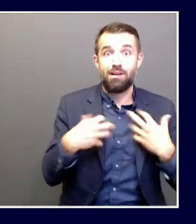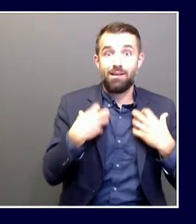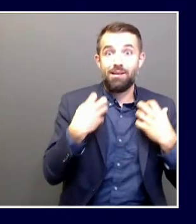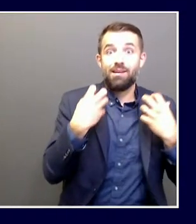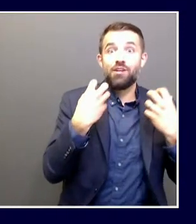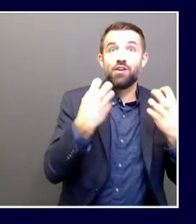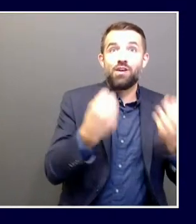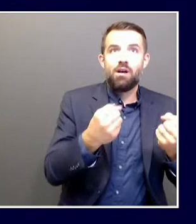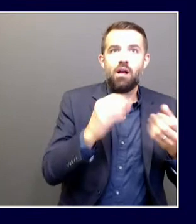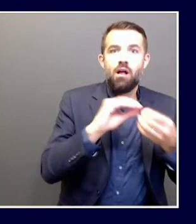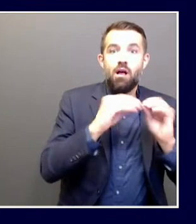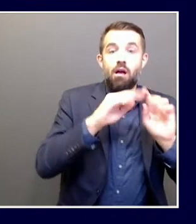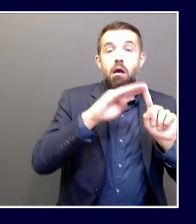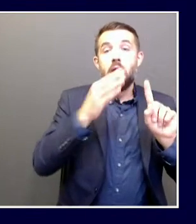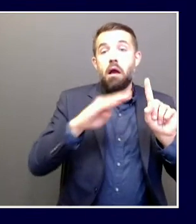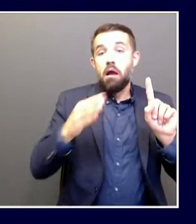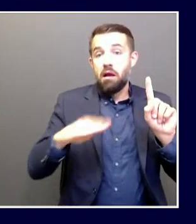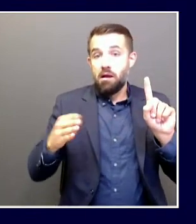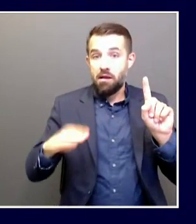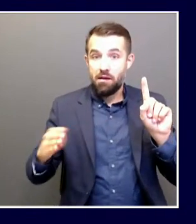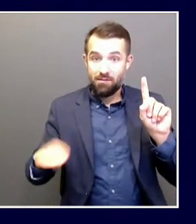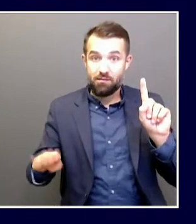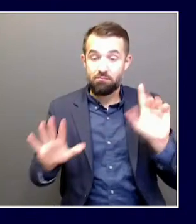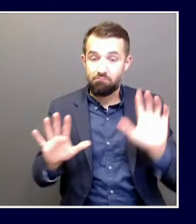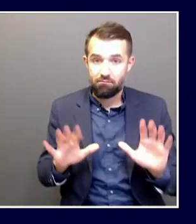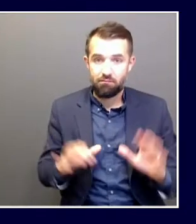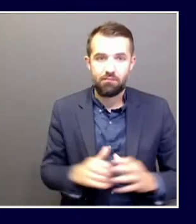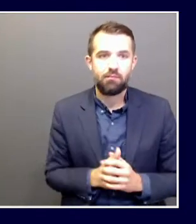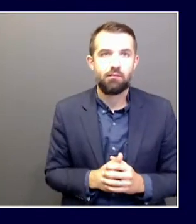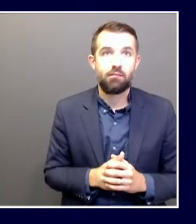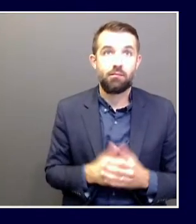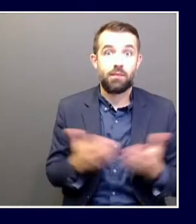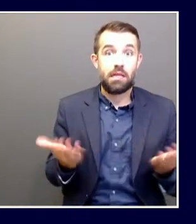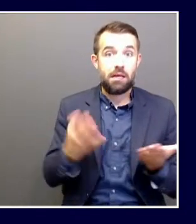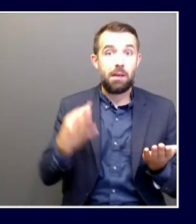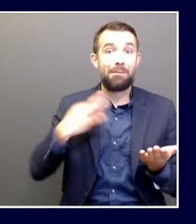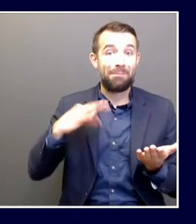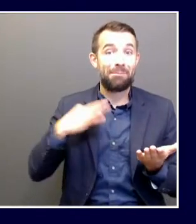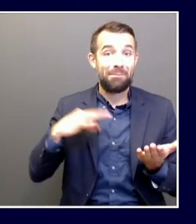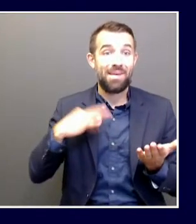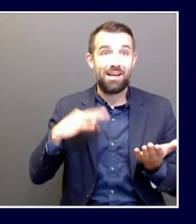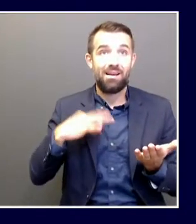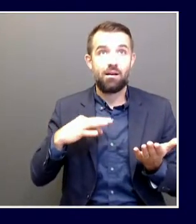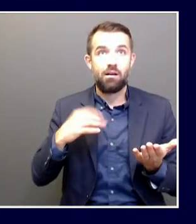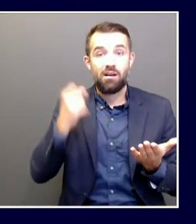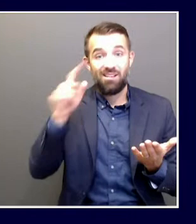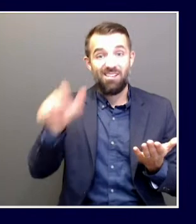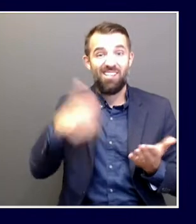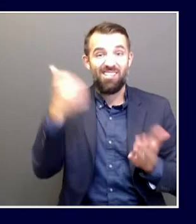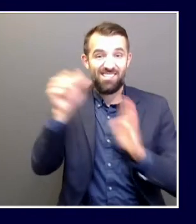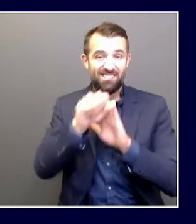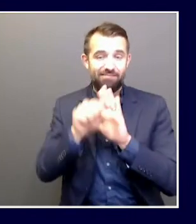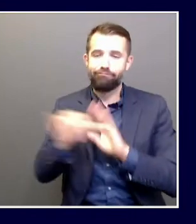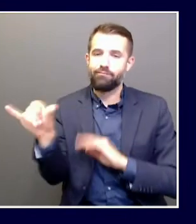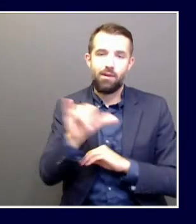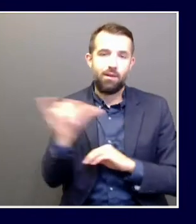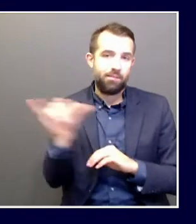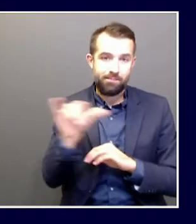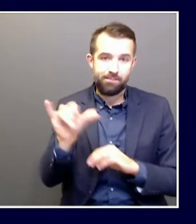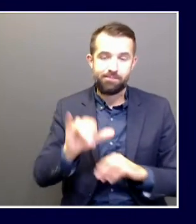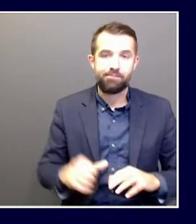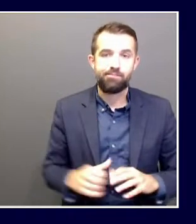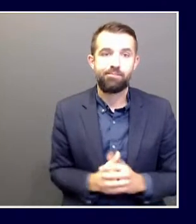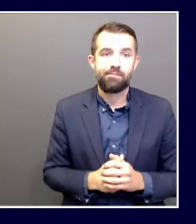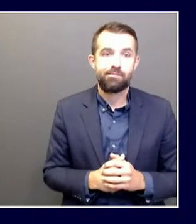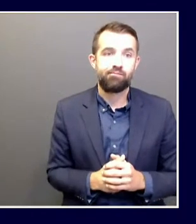state, not just in Maine, but we've seen it within other states throughout the pandemic. It doesn't necessarily mean that anything with the virus has